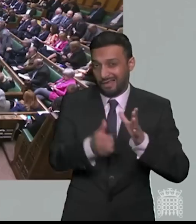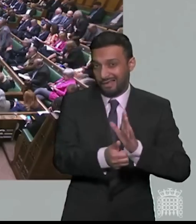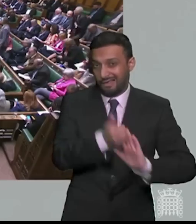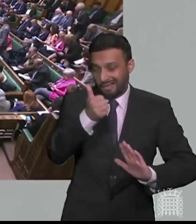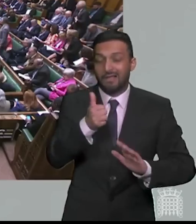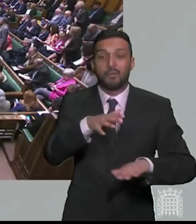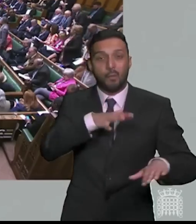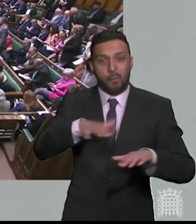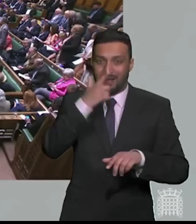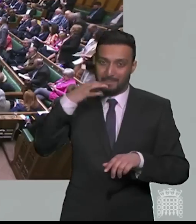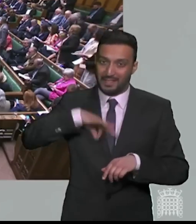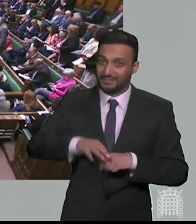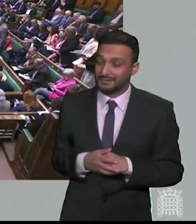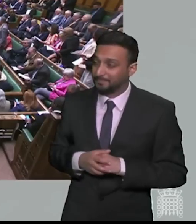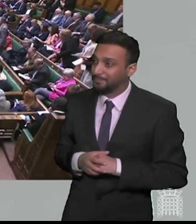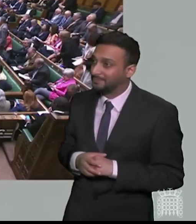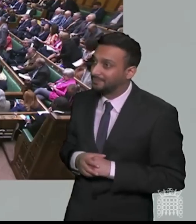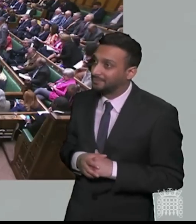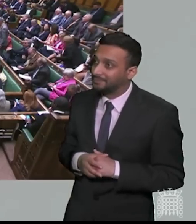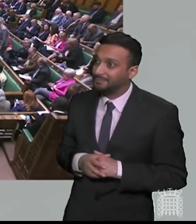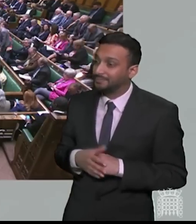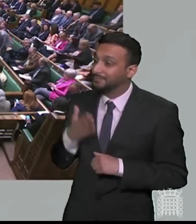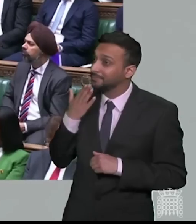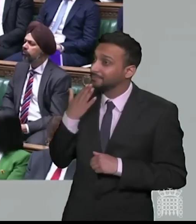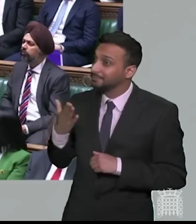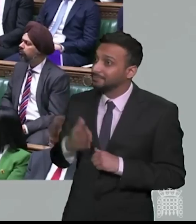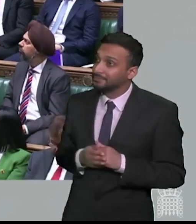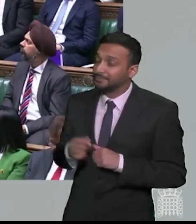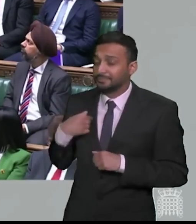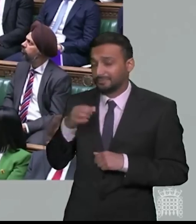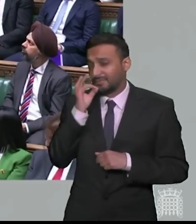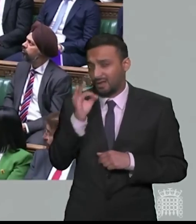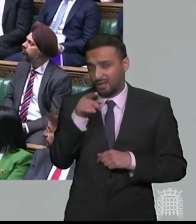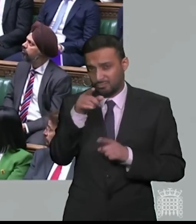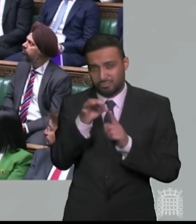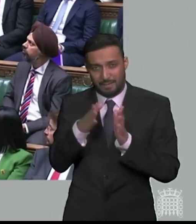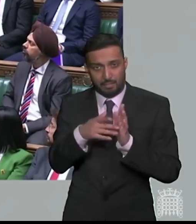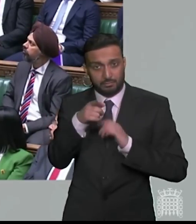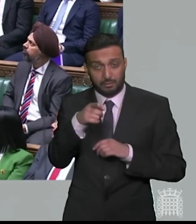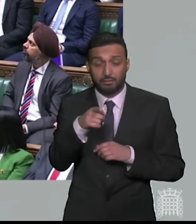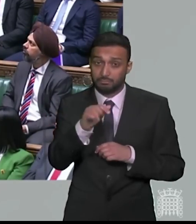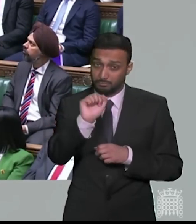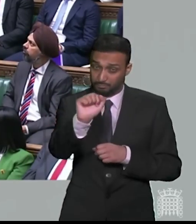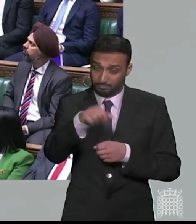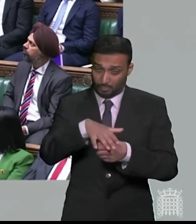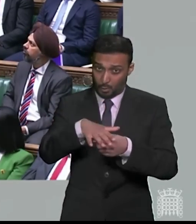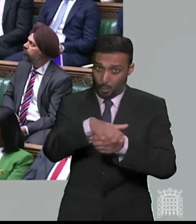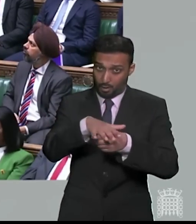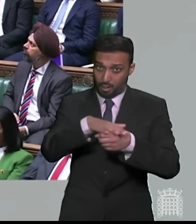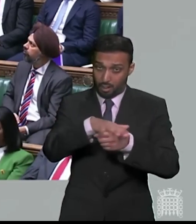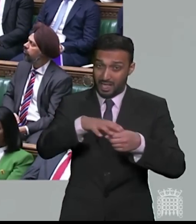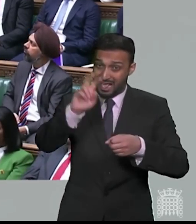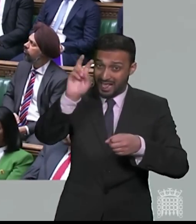Anna McMorran. Thank you. While the Prime Minister upgrades his local energy grid to heat his 40-foot swimming